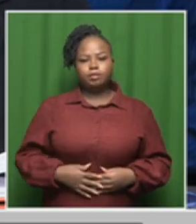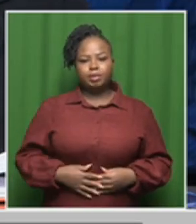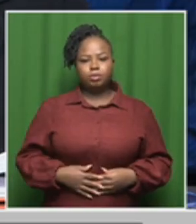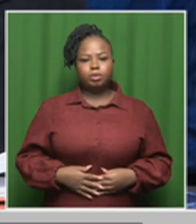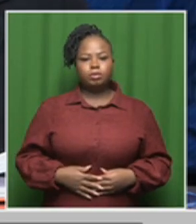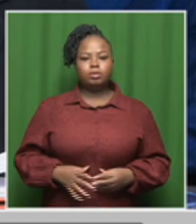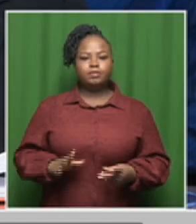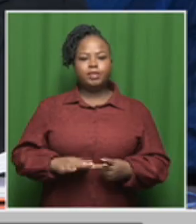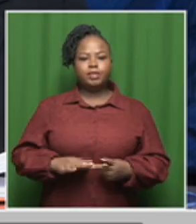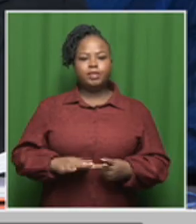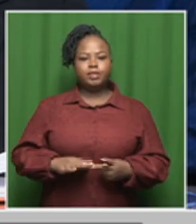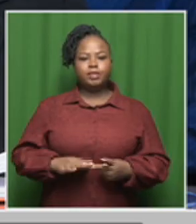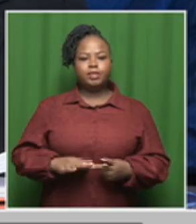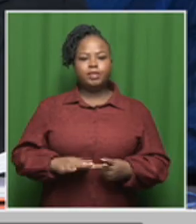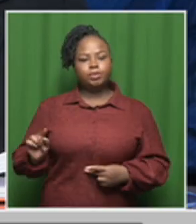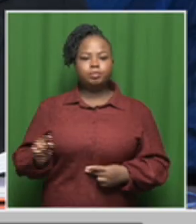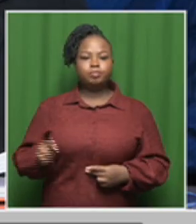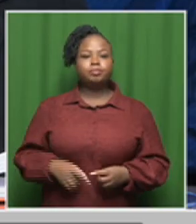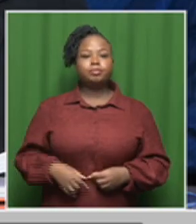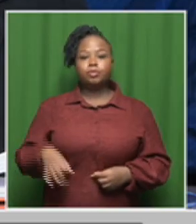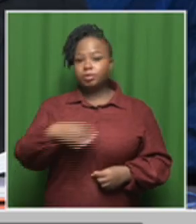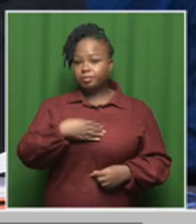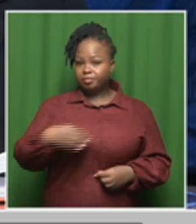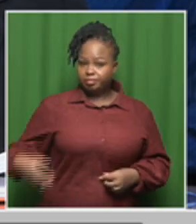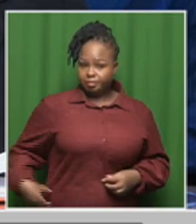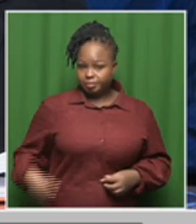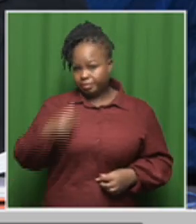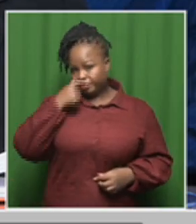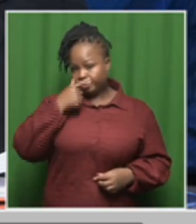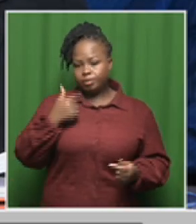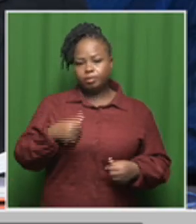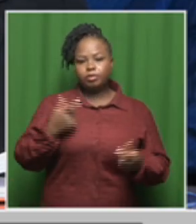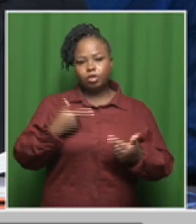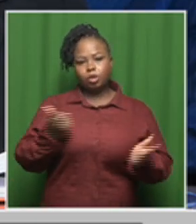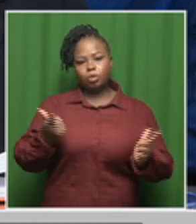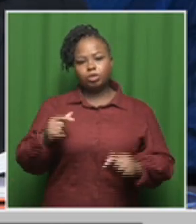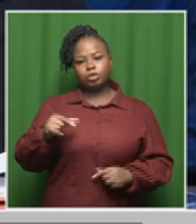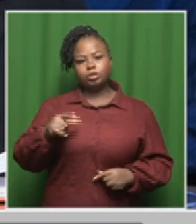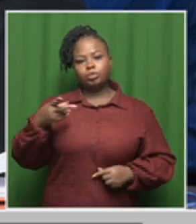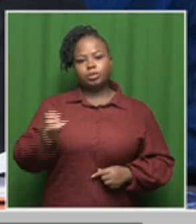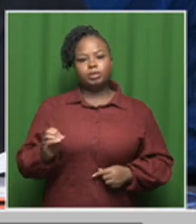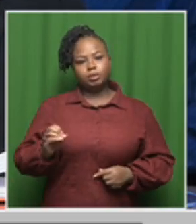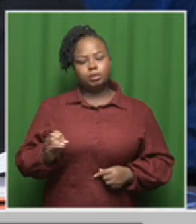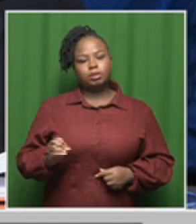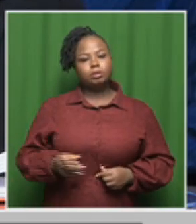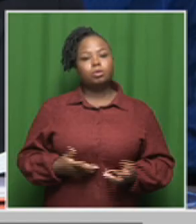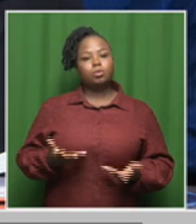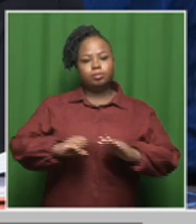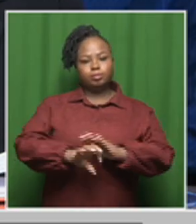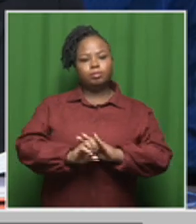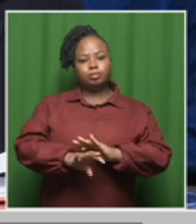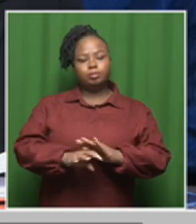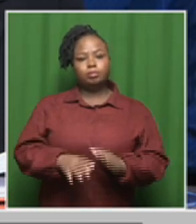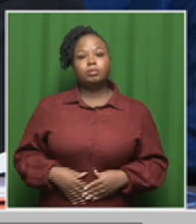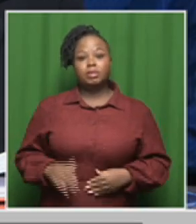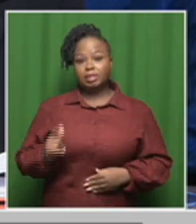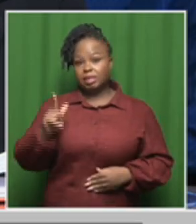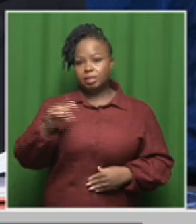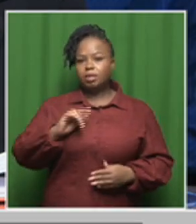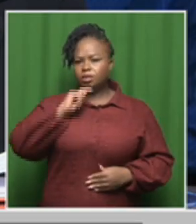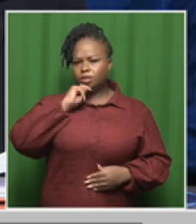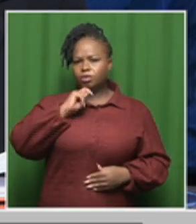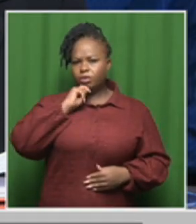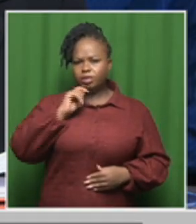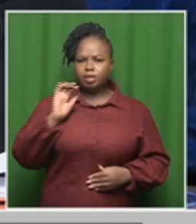Africa, President Ramaphosa is launching the country's G20 presidency at a media briefing later this morning. What are